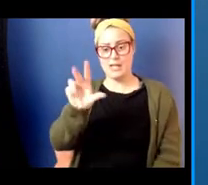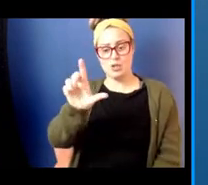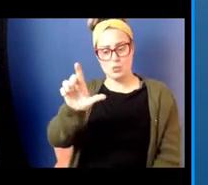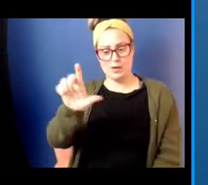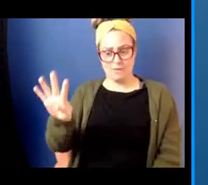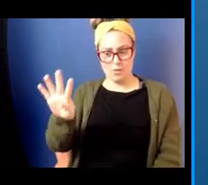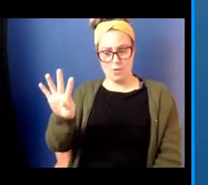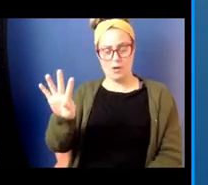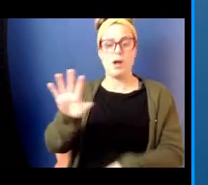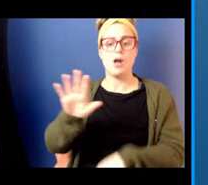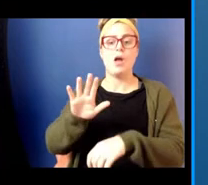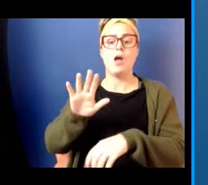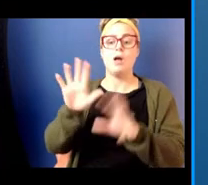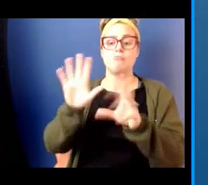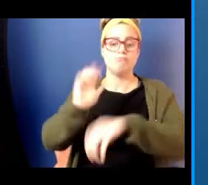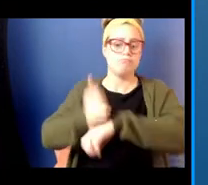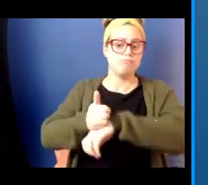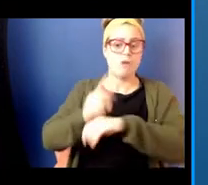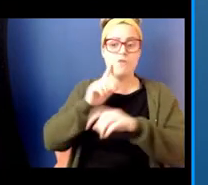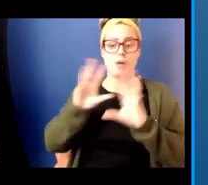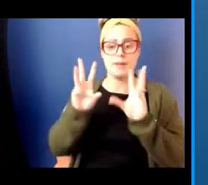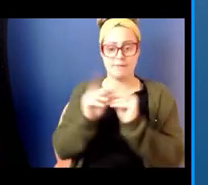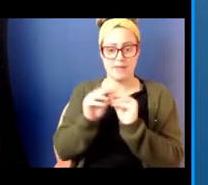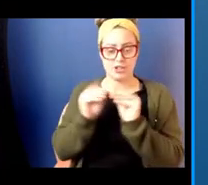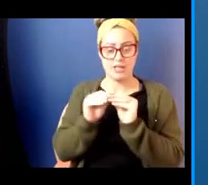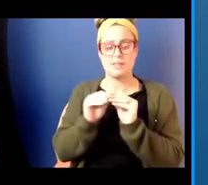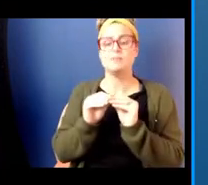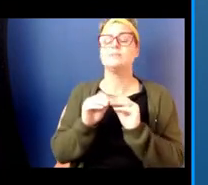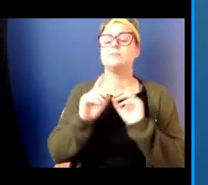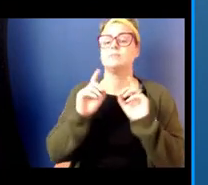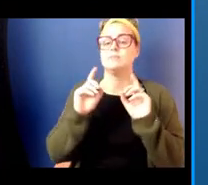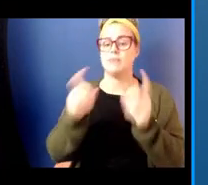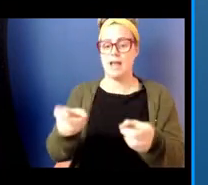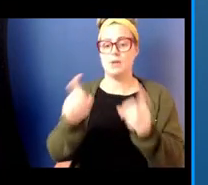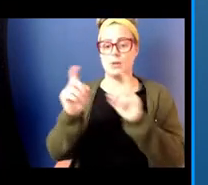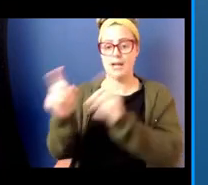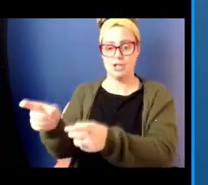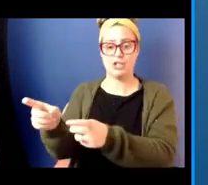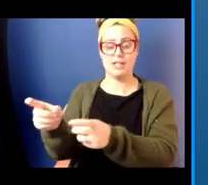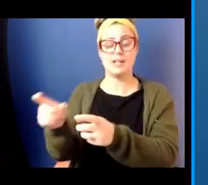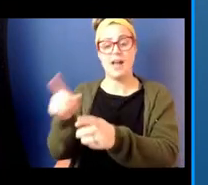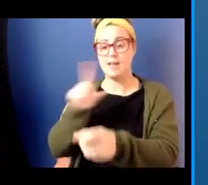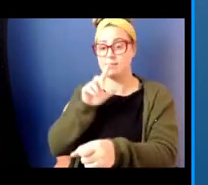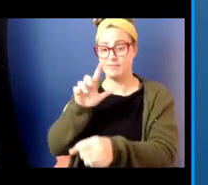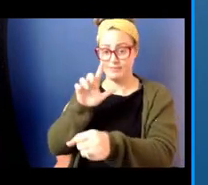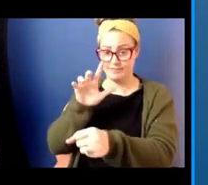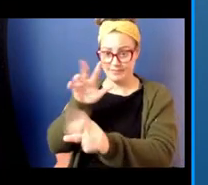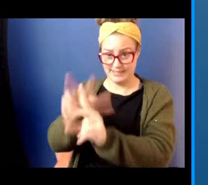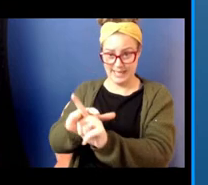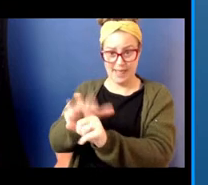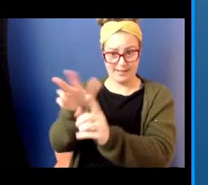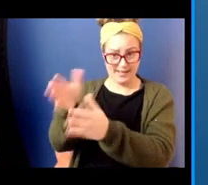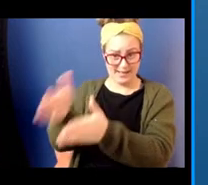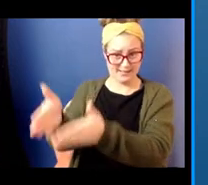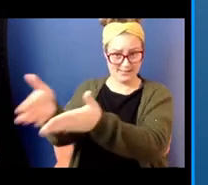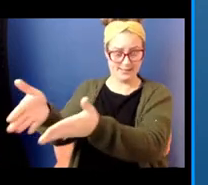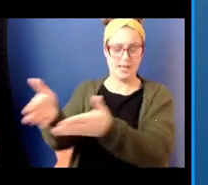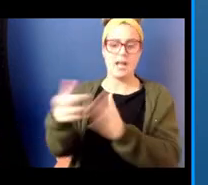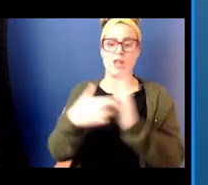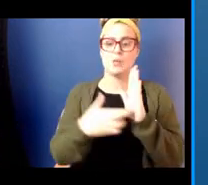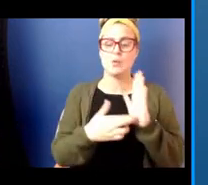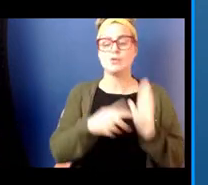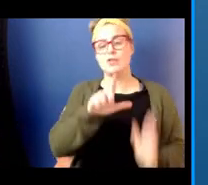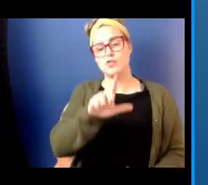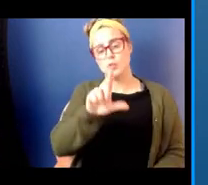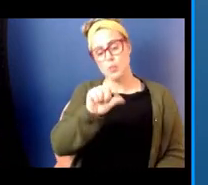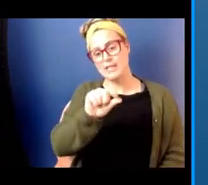for the allocation of delegates and the rules of the convention and the 2024 delegate selection rules which are